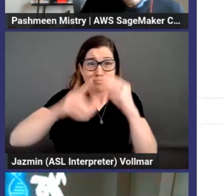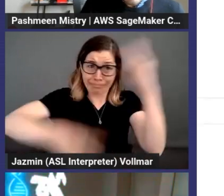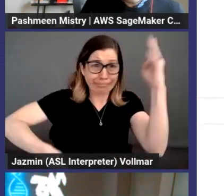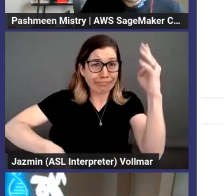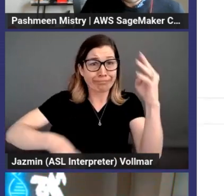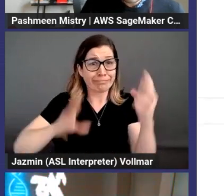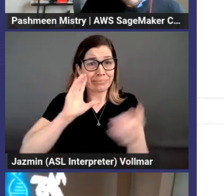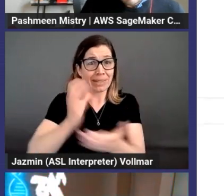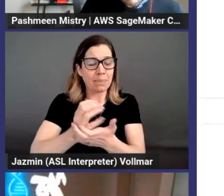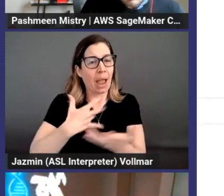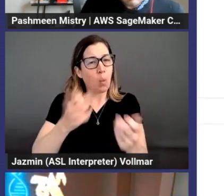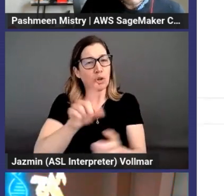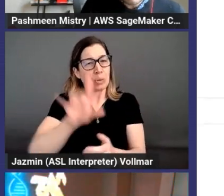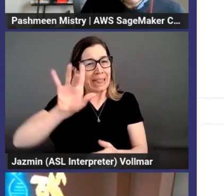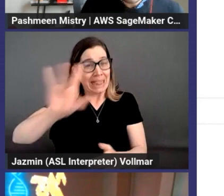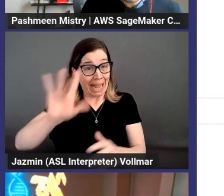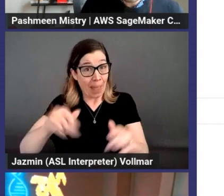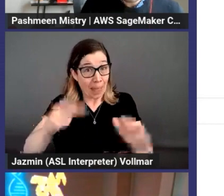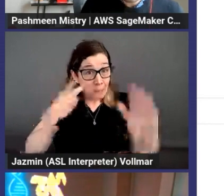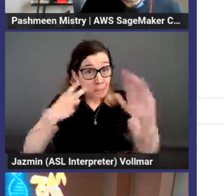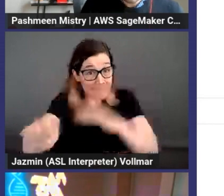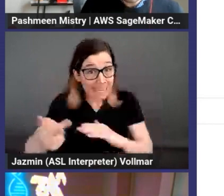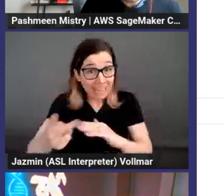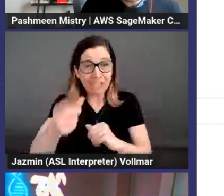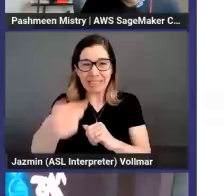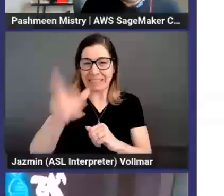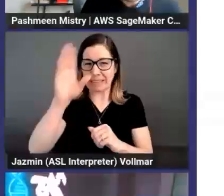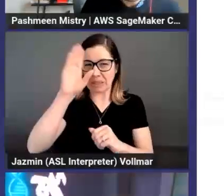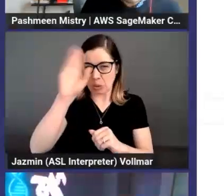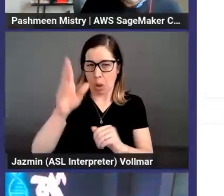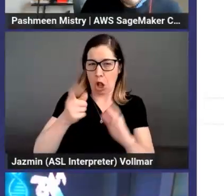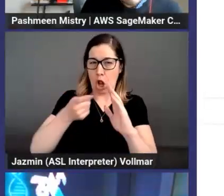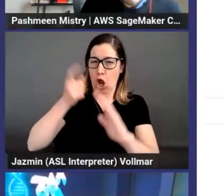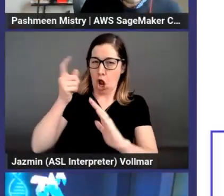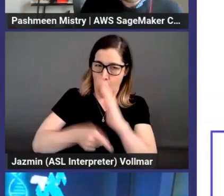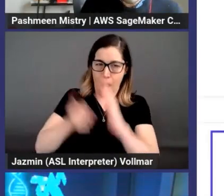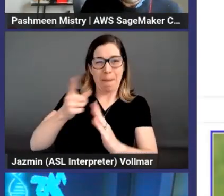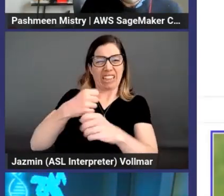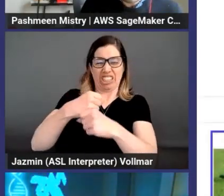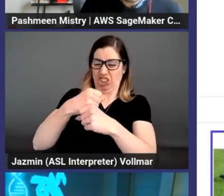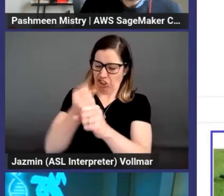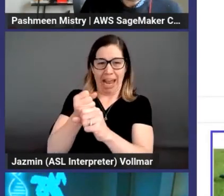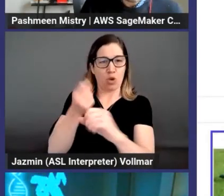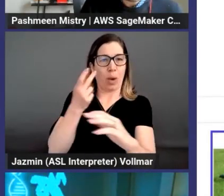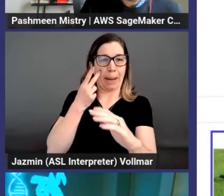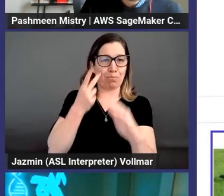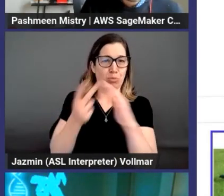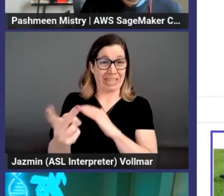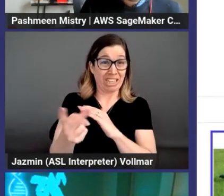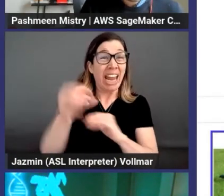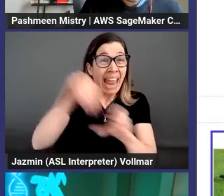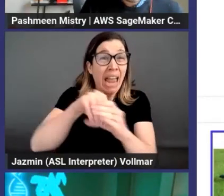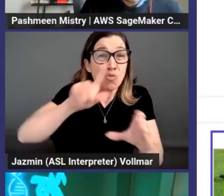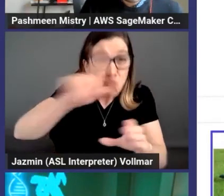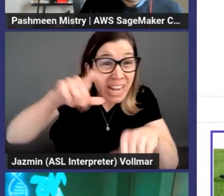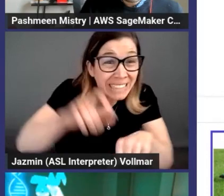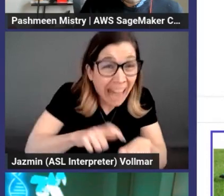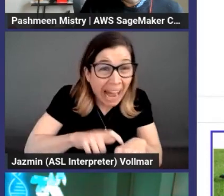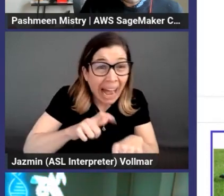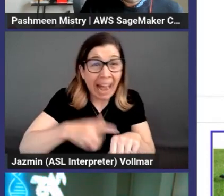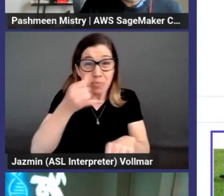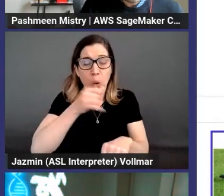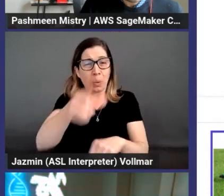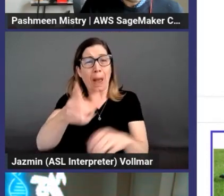results, and it will automatically with a click of a button generate predictions. And this is all happening in real time, right? So here's a